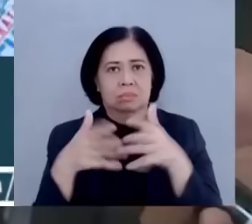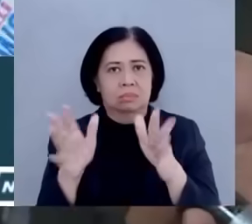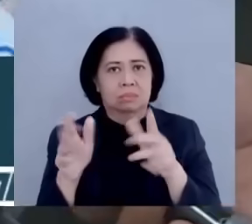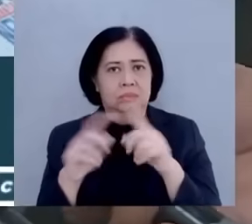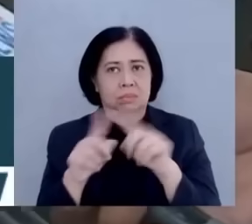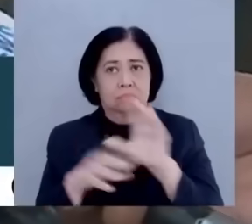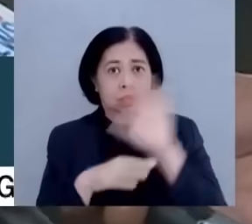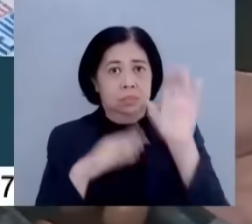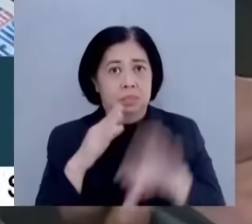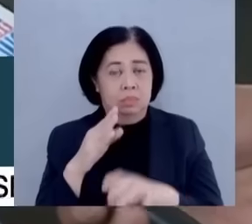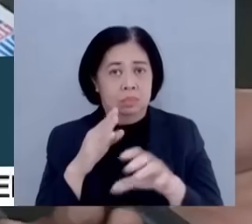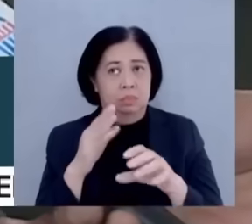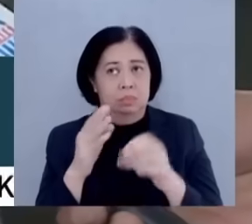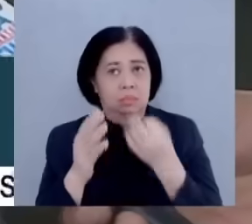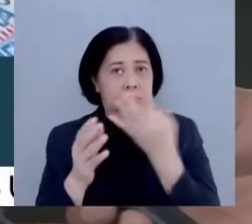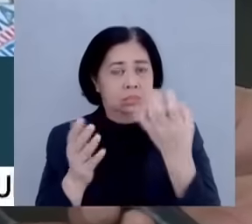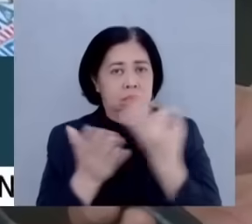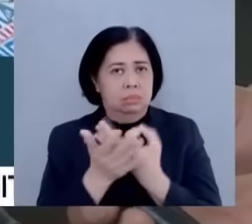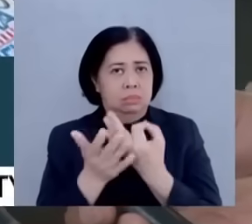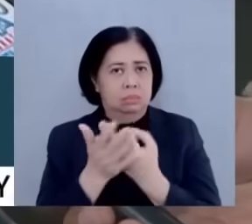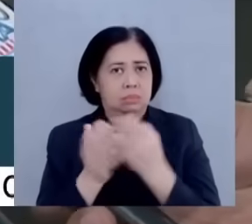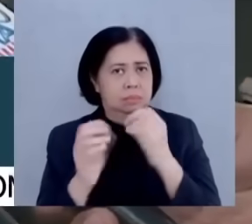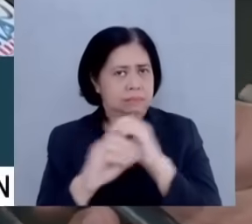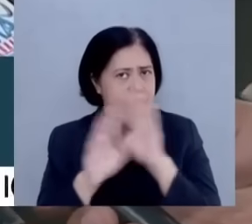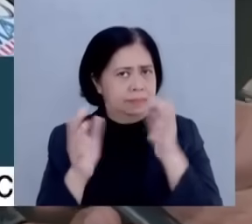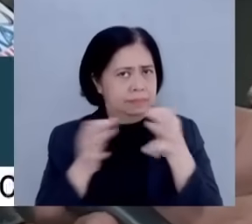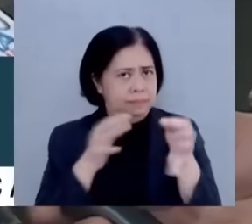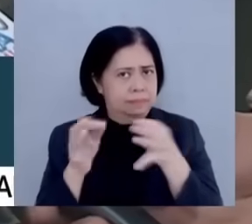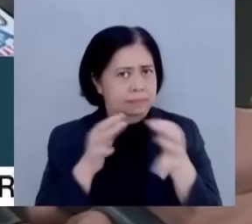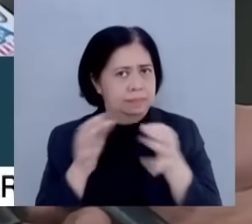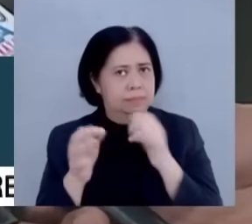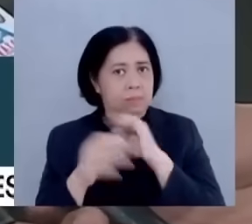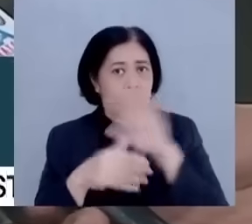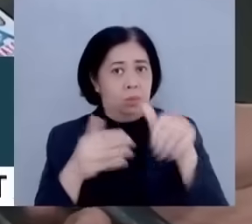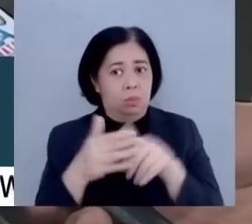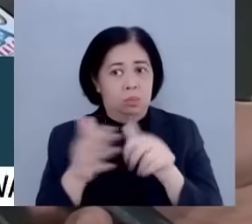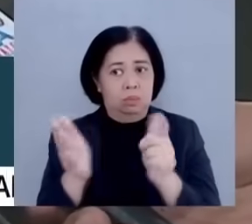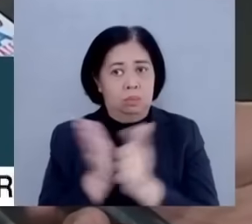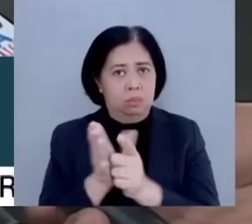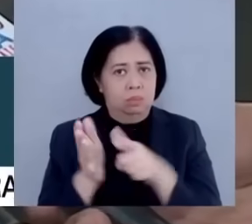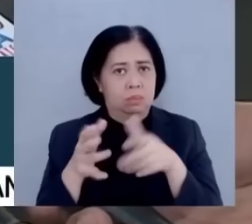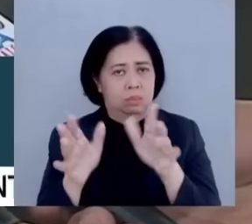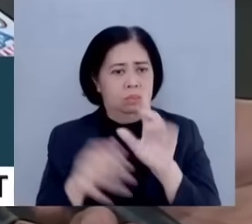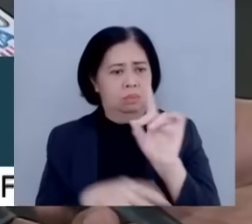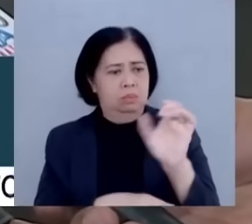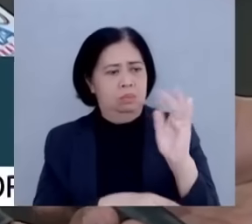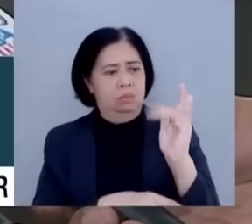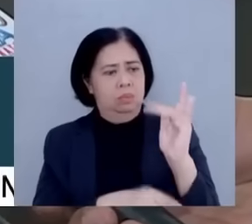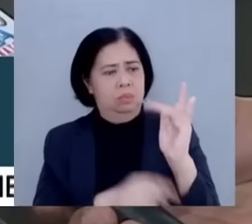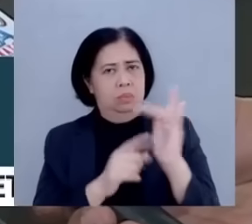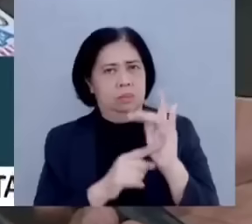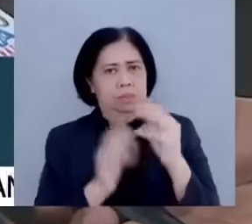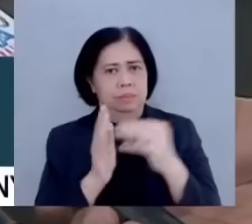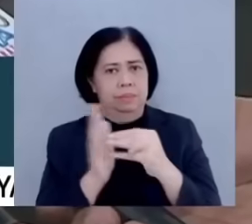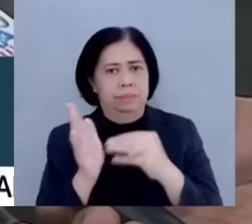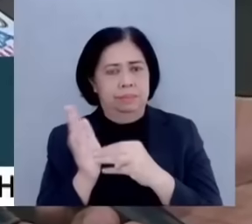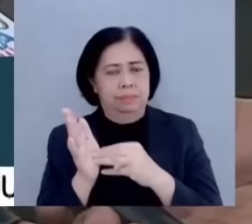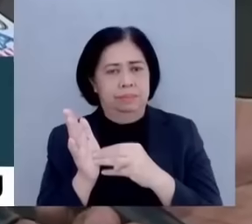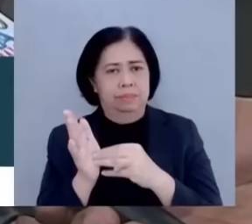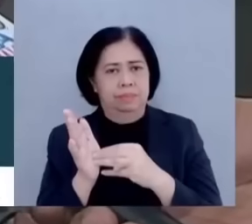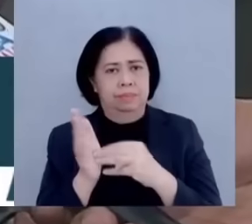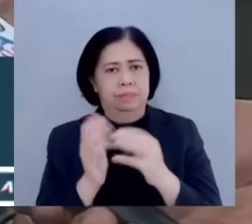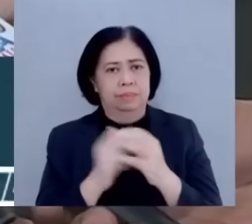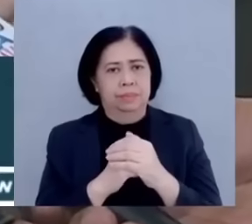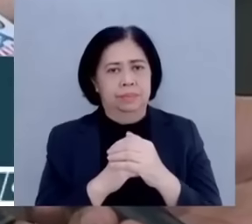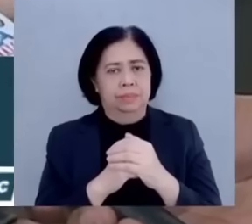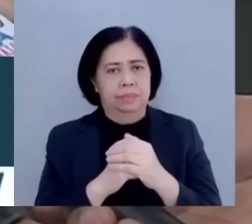entire amount. Let's make that clear. Not the entire amount of the 125 million